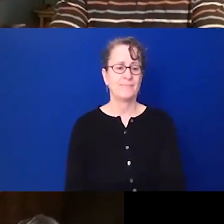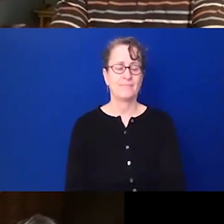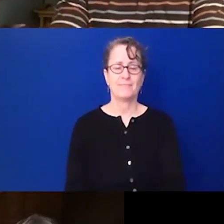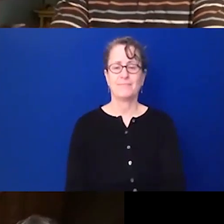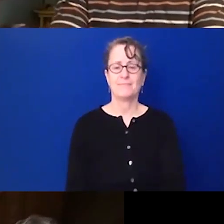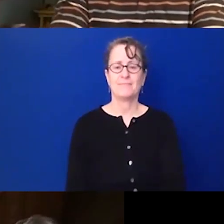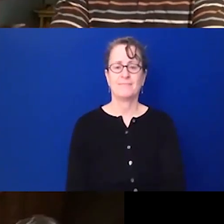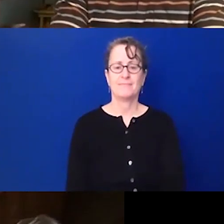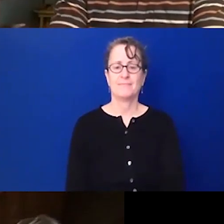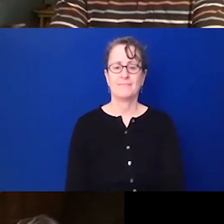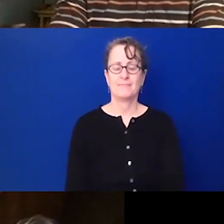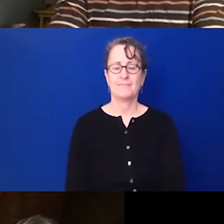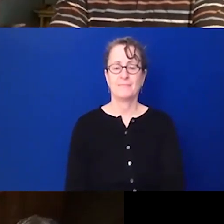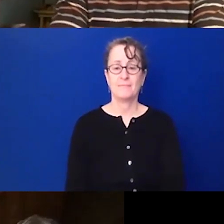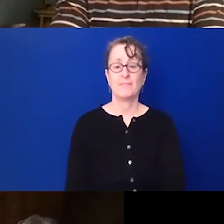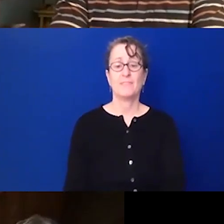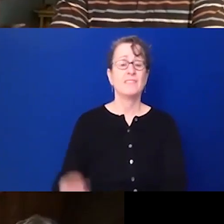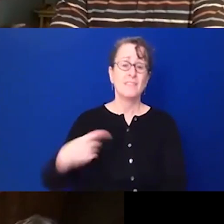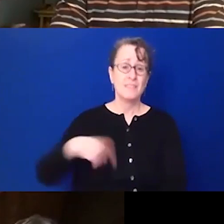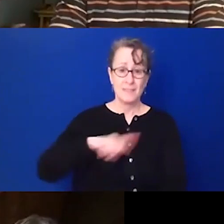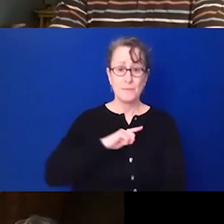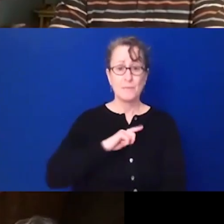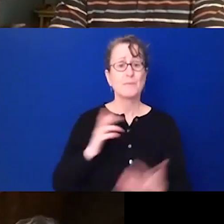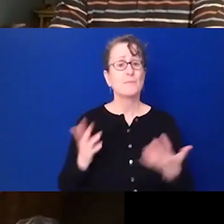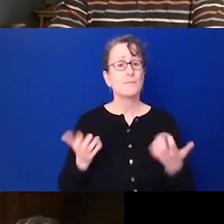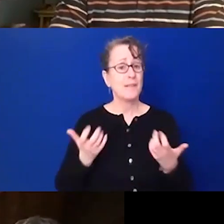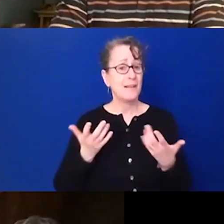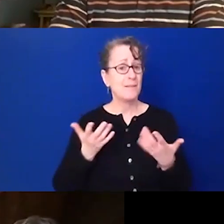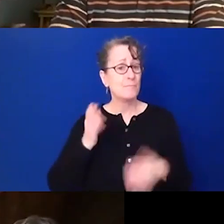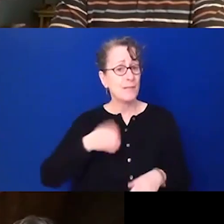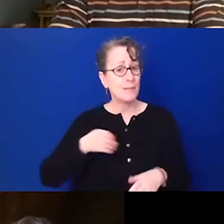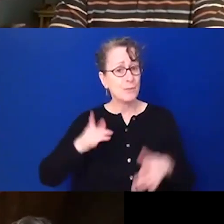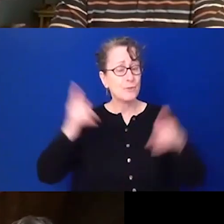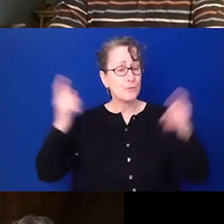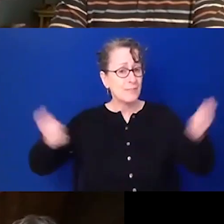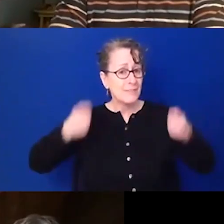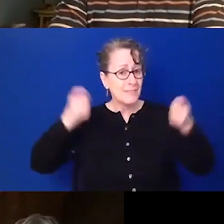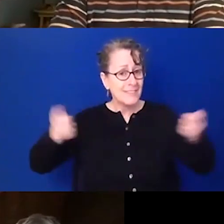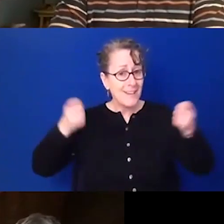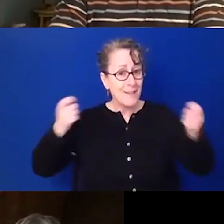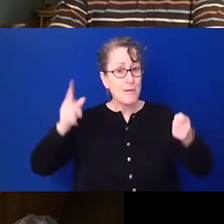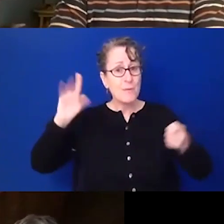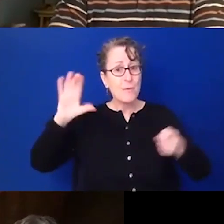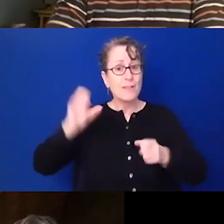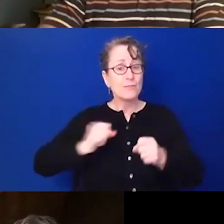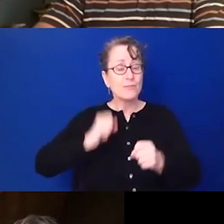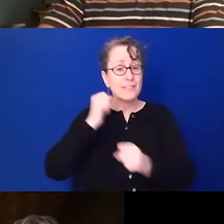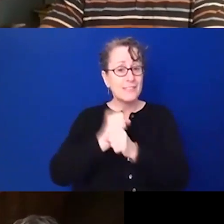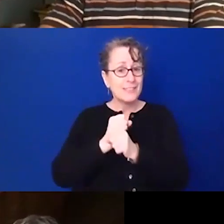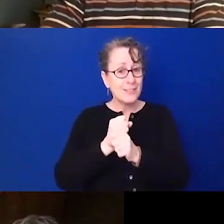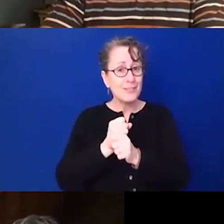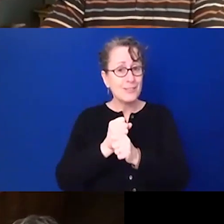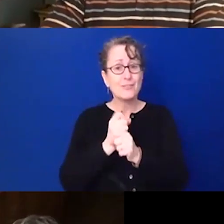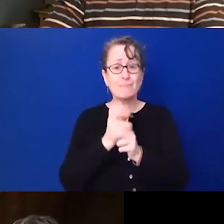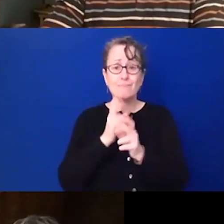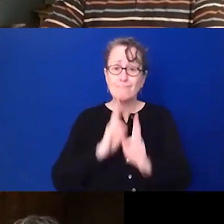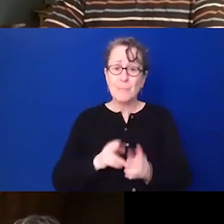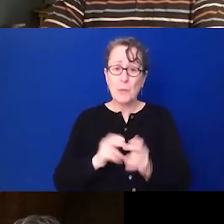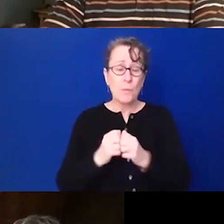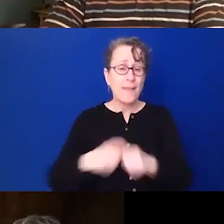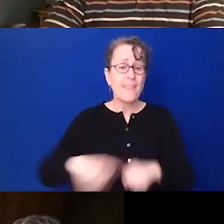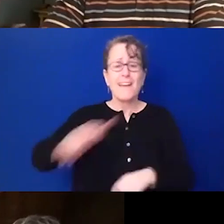we wanted Brattleboro to celebrate this with us. Of course, you celebrate the ski jump with us every year.